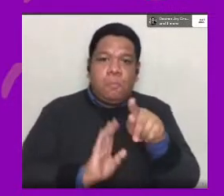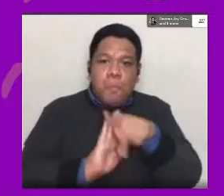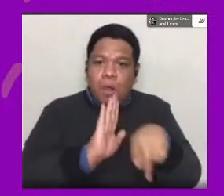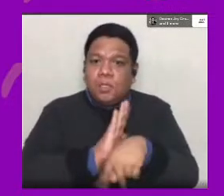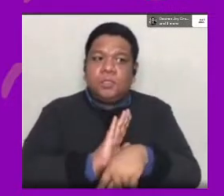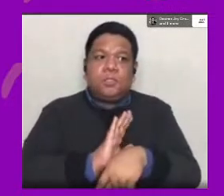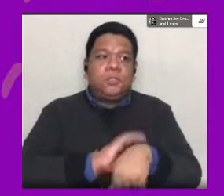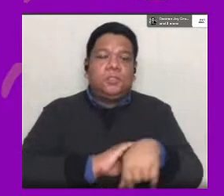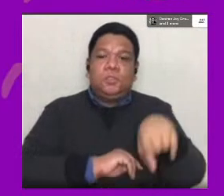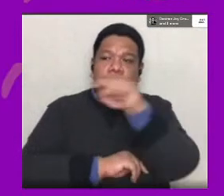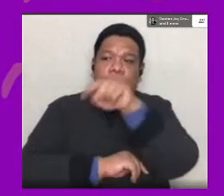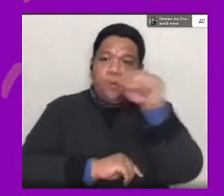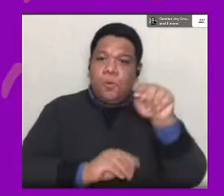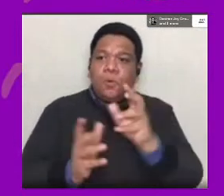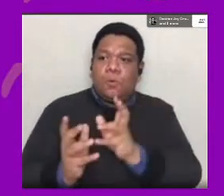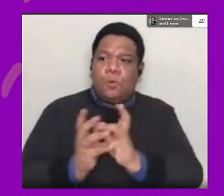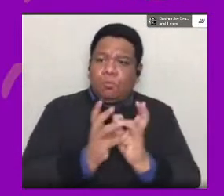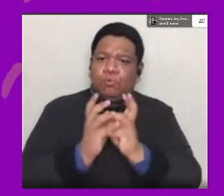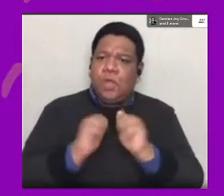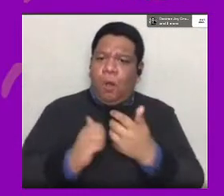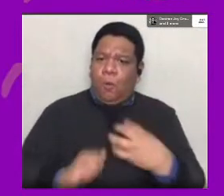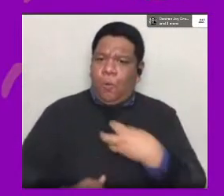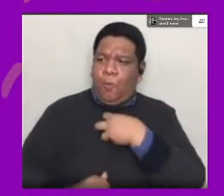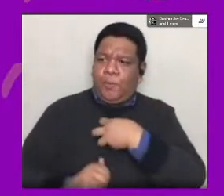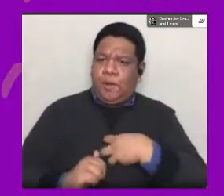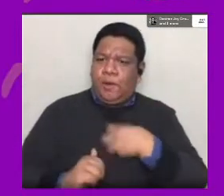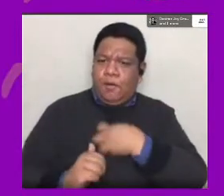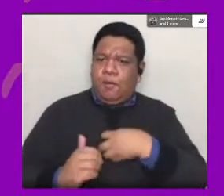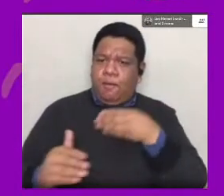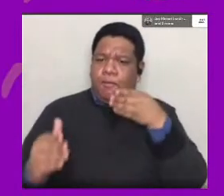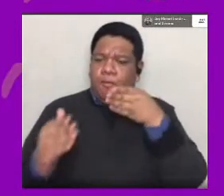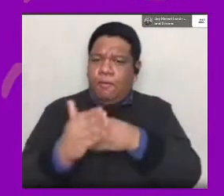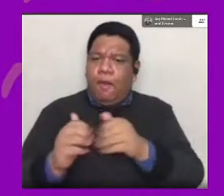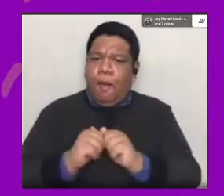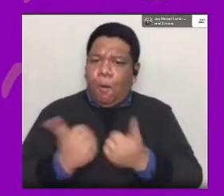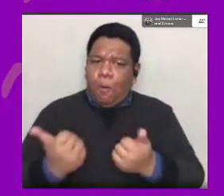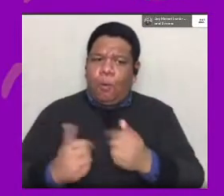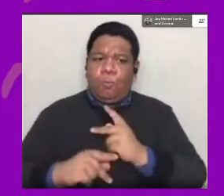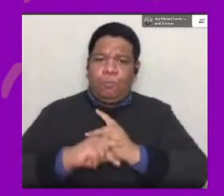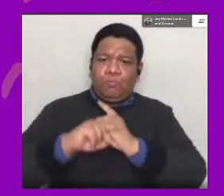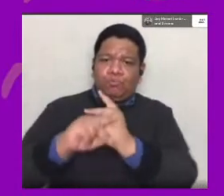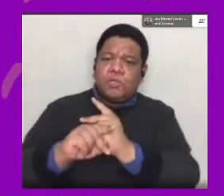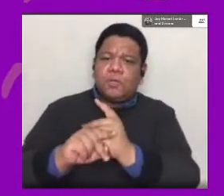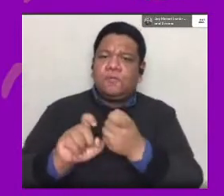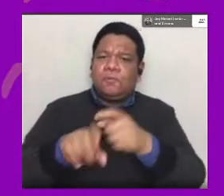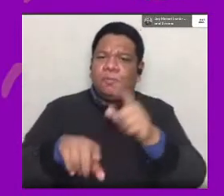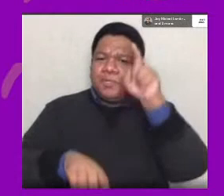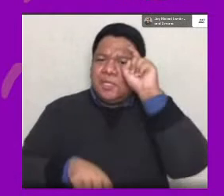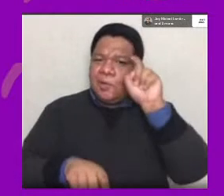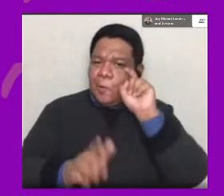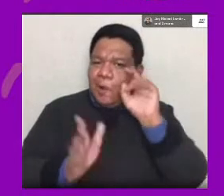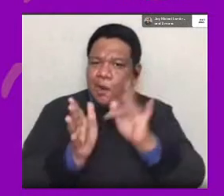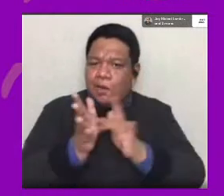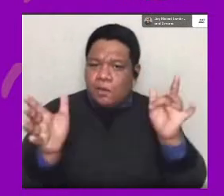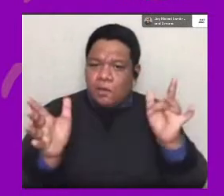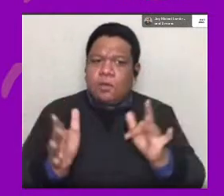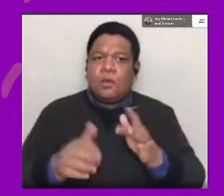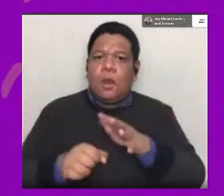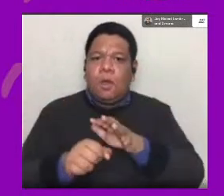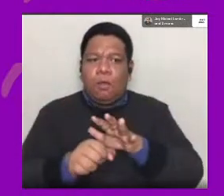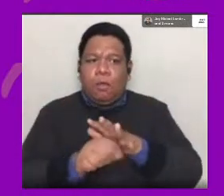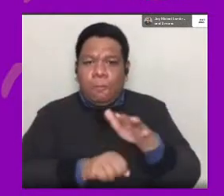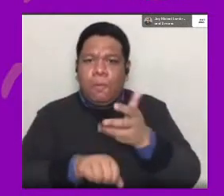community-based complaint mechanisms are in place for protection from sexual exploitation and abuse in